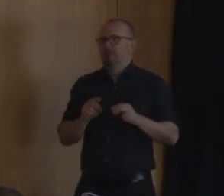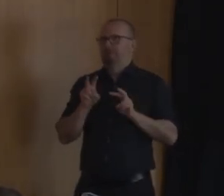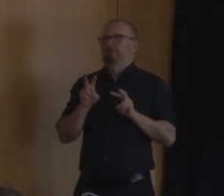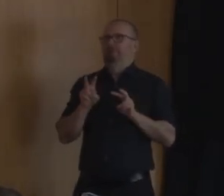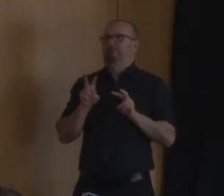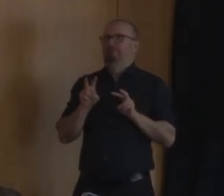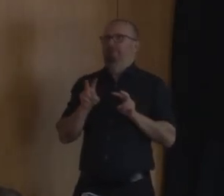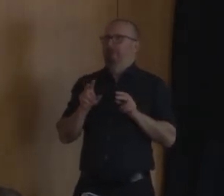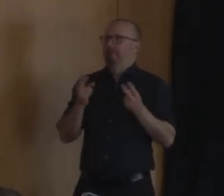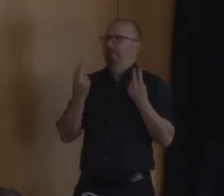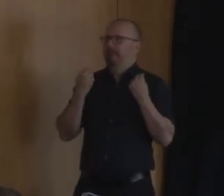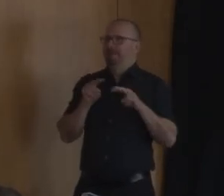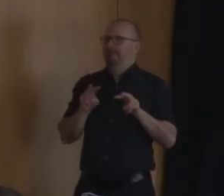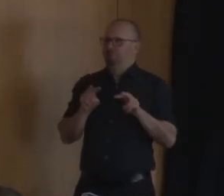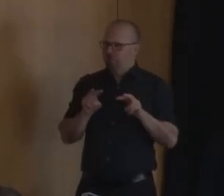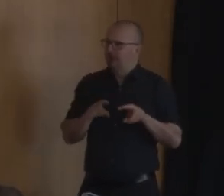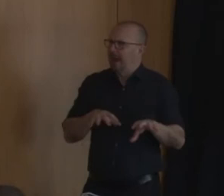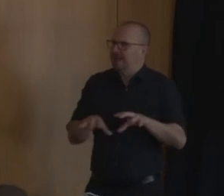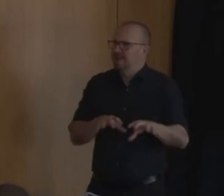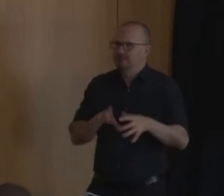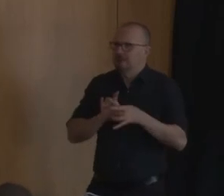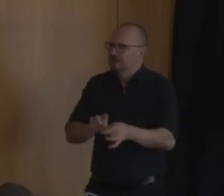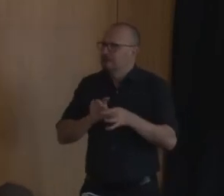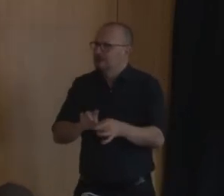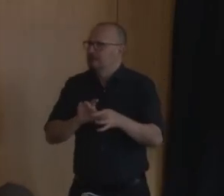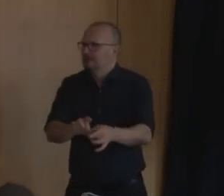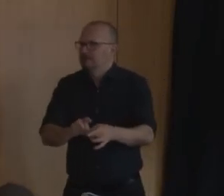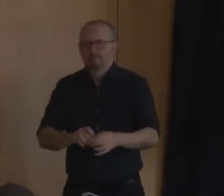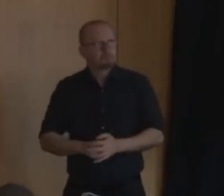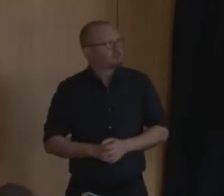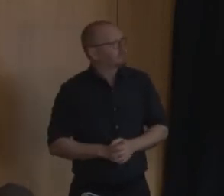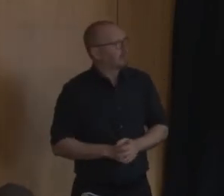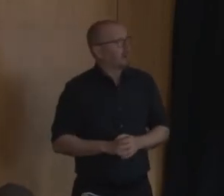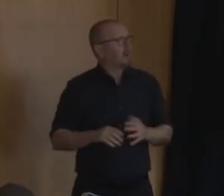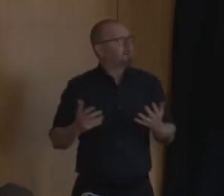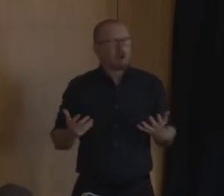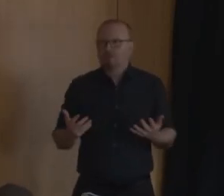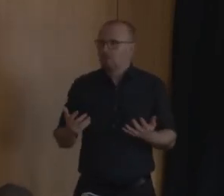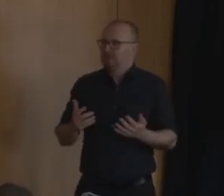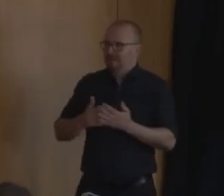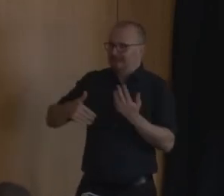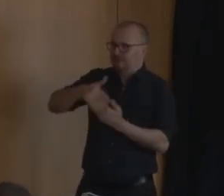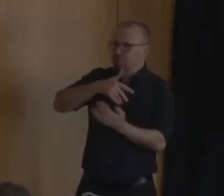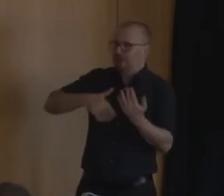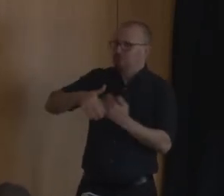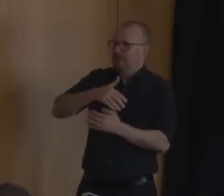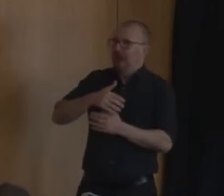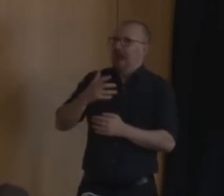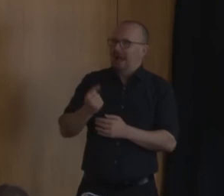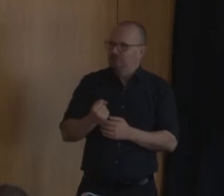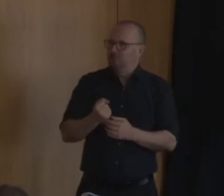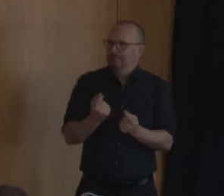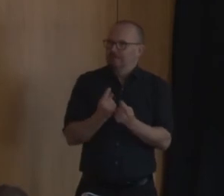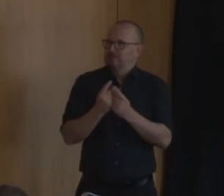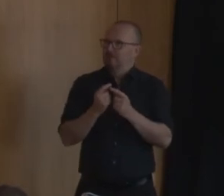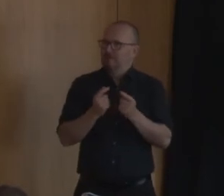That said, testing very important, especially to ensure that the payoff for that social interaction and collaboration is great